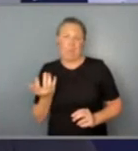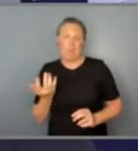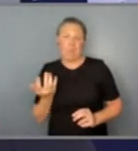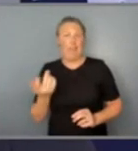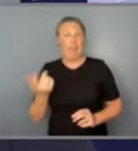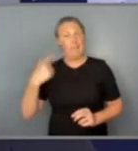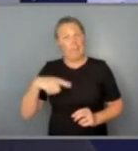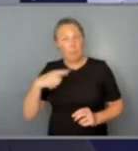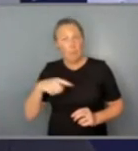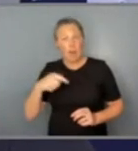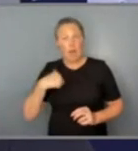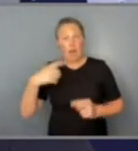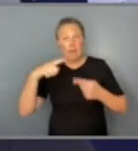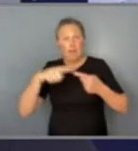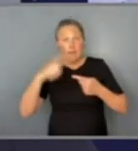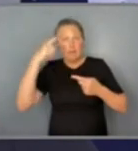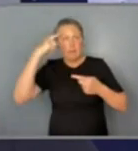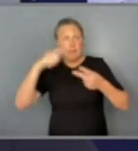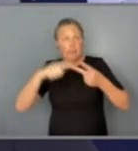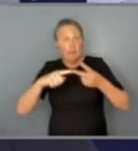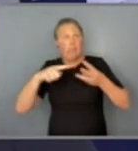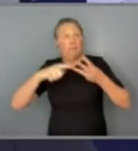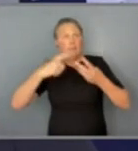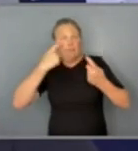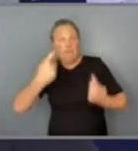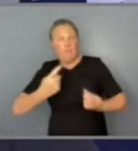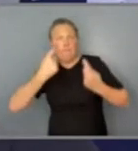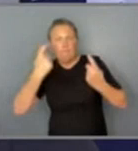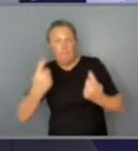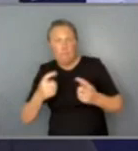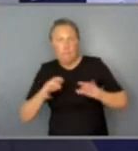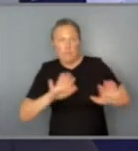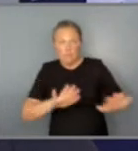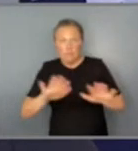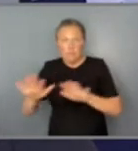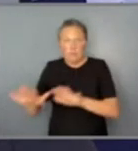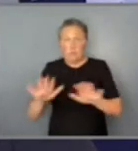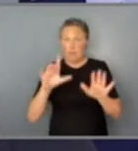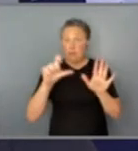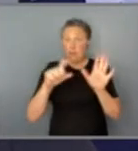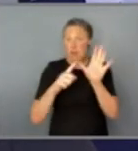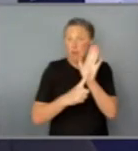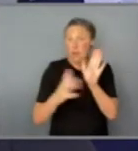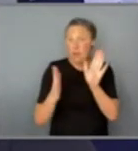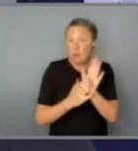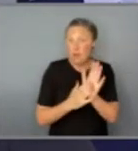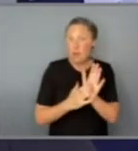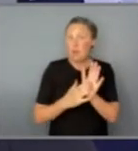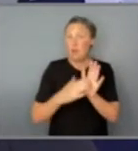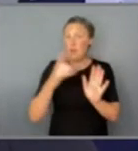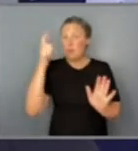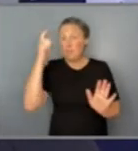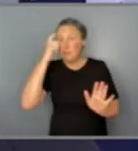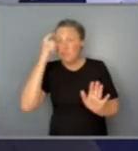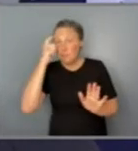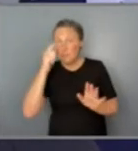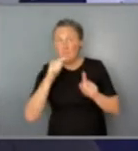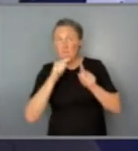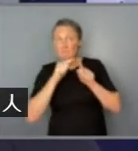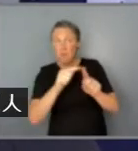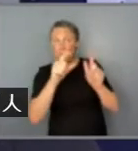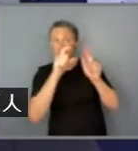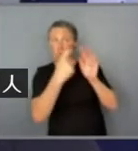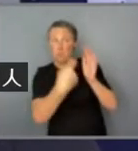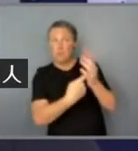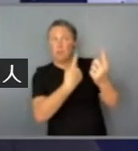of these things and the steps we're taking today together in a very calm, methodical, scientifically informed way can